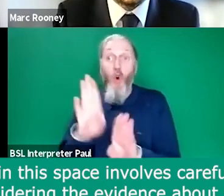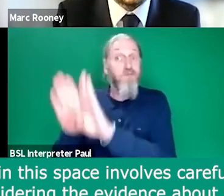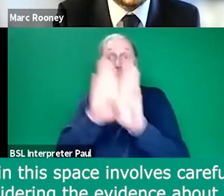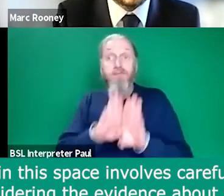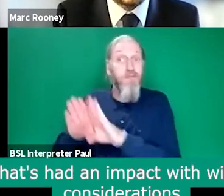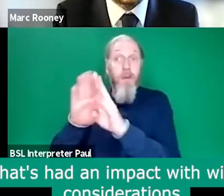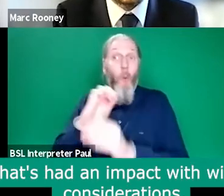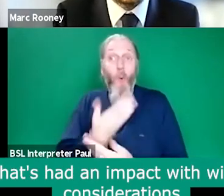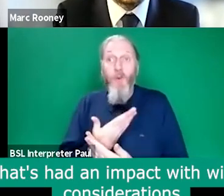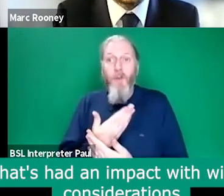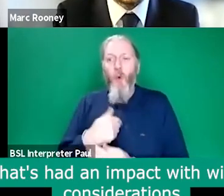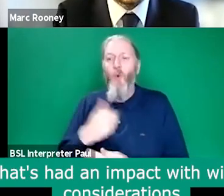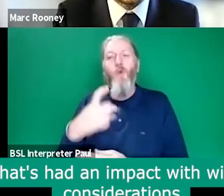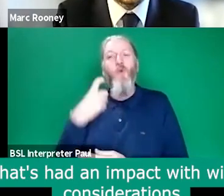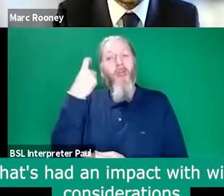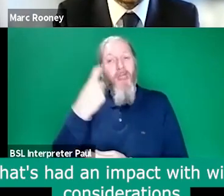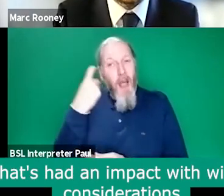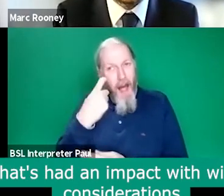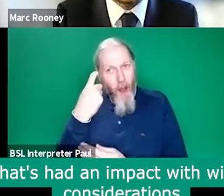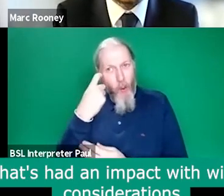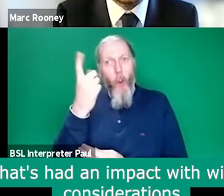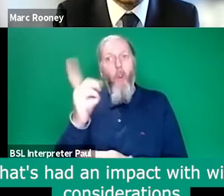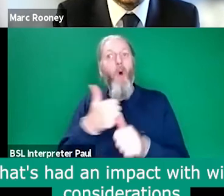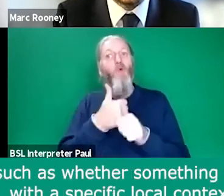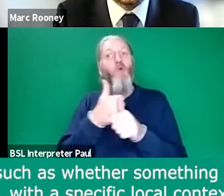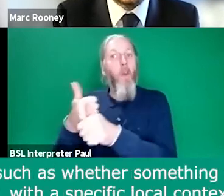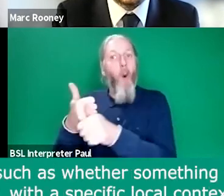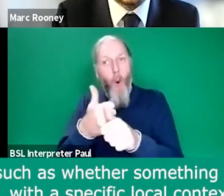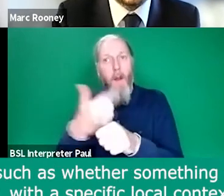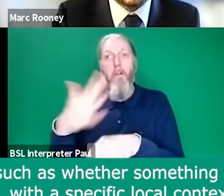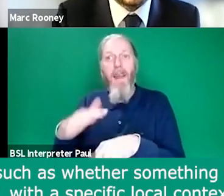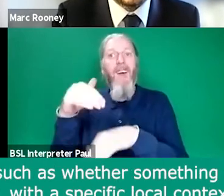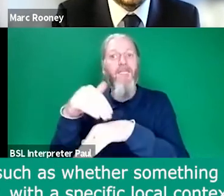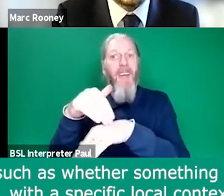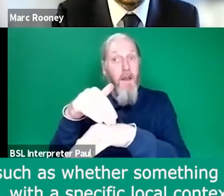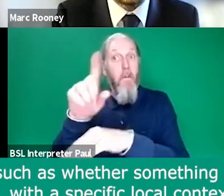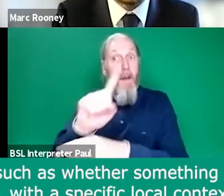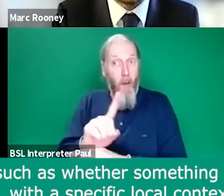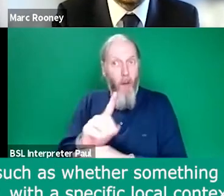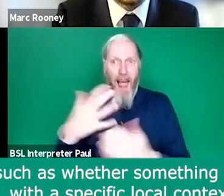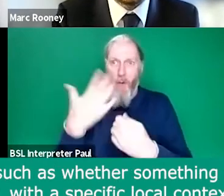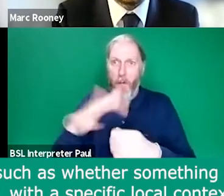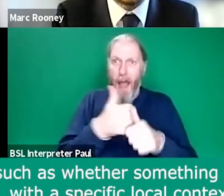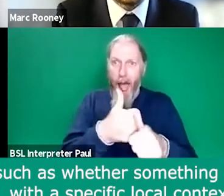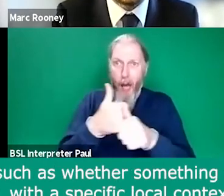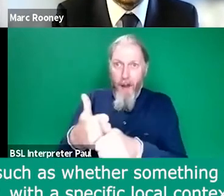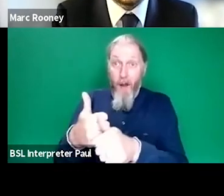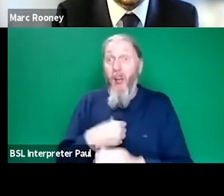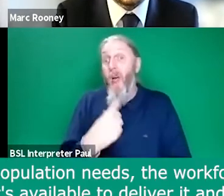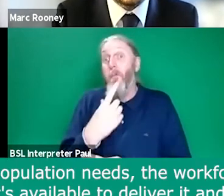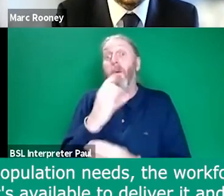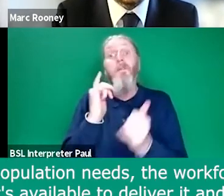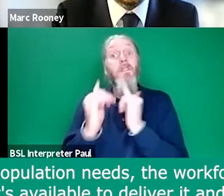evidence about support that's had an impact with wider considerations, such as whether something fits with a specific local